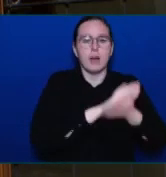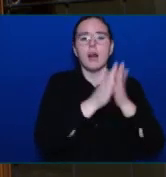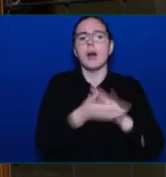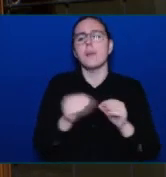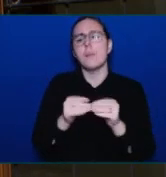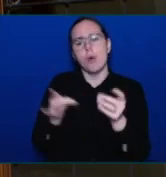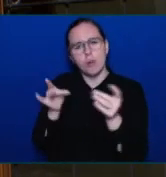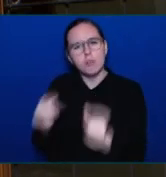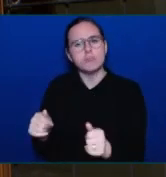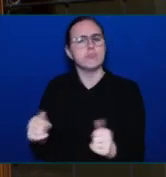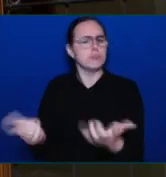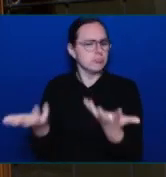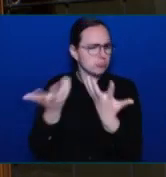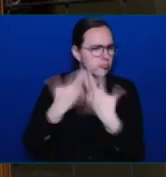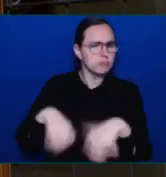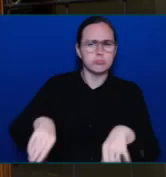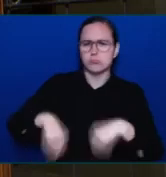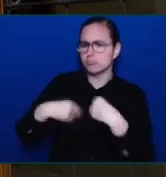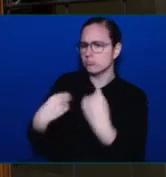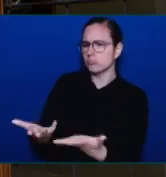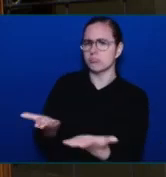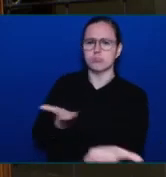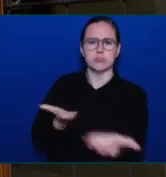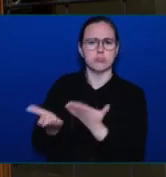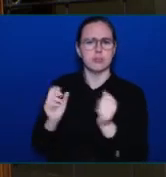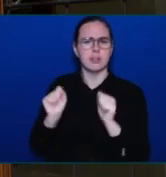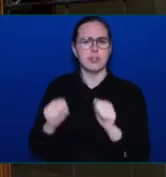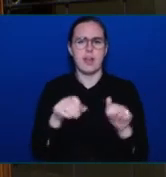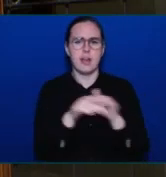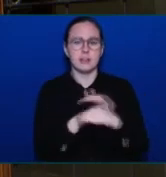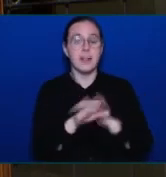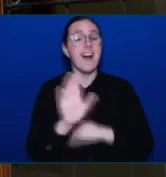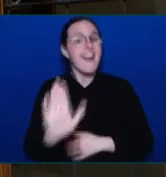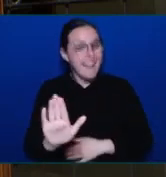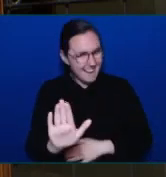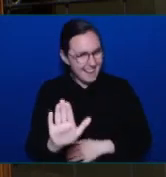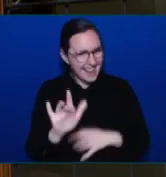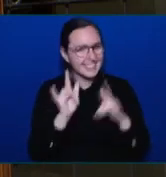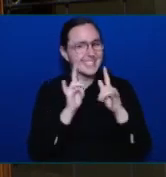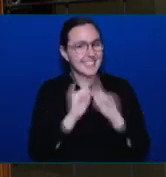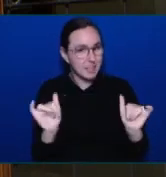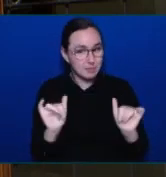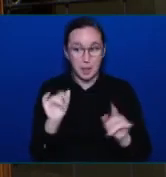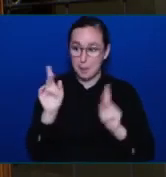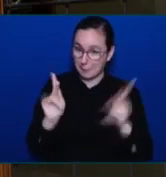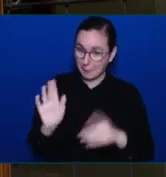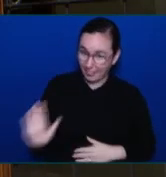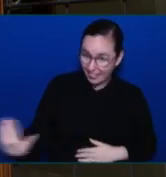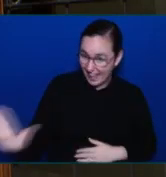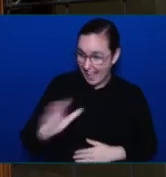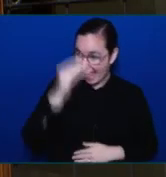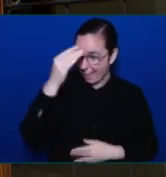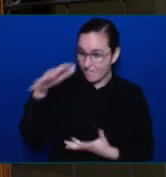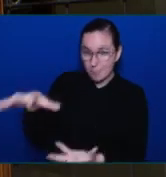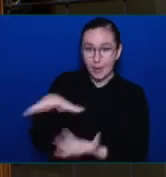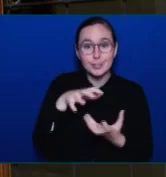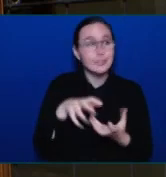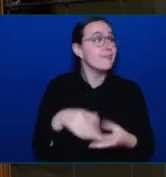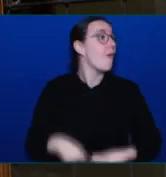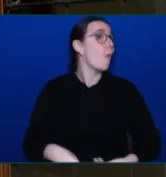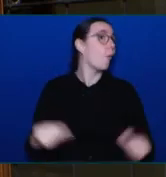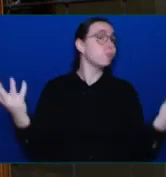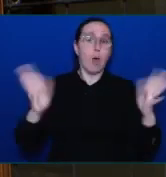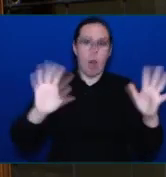protect the personal information of British Columbians. Finally, the report recommends strengthening the authorities of the Information and